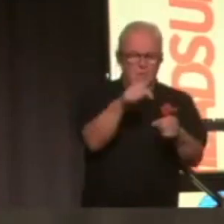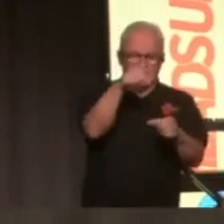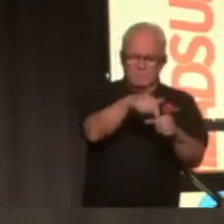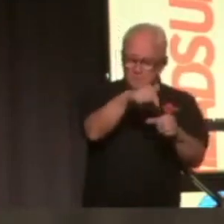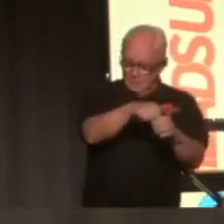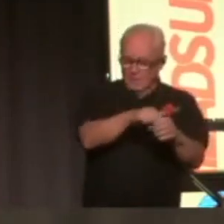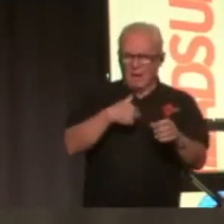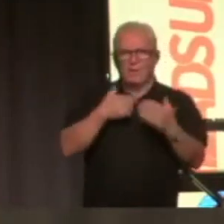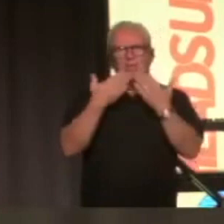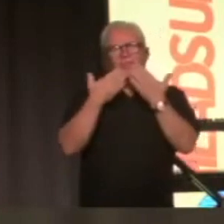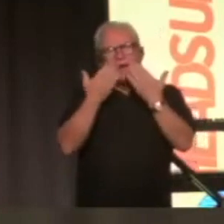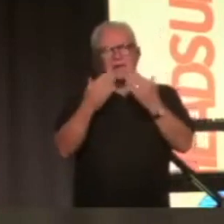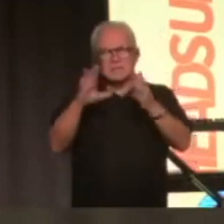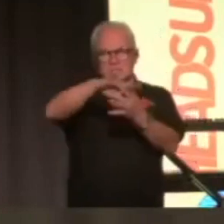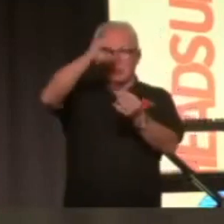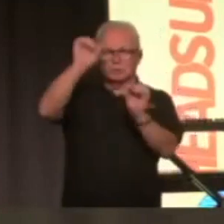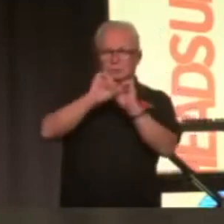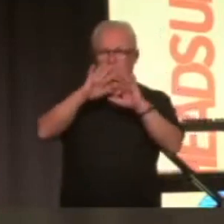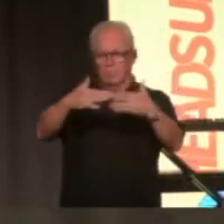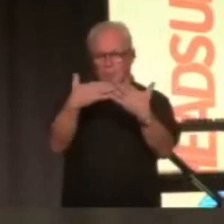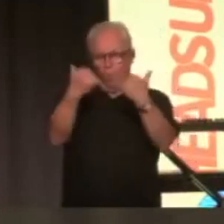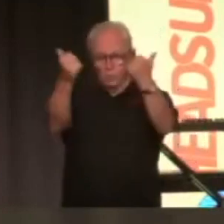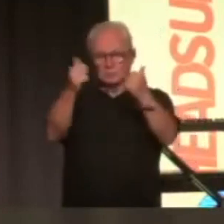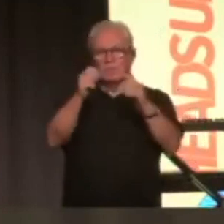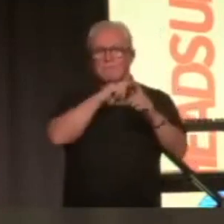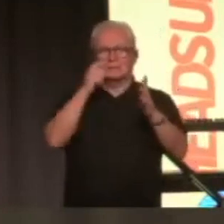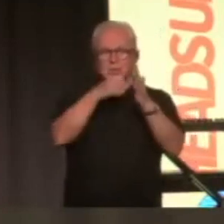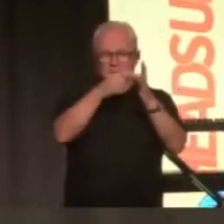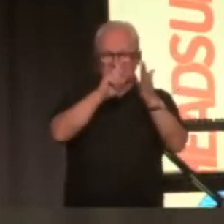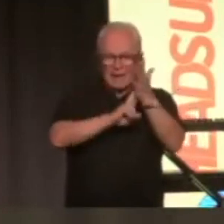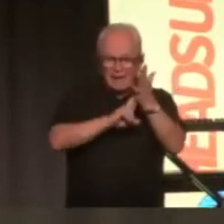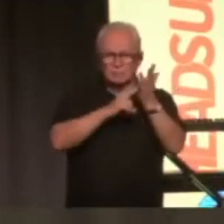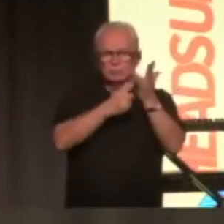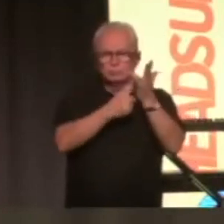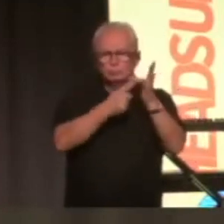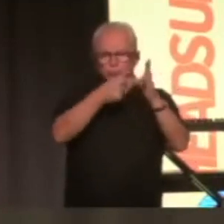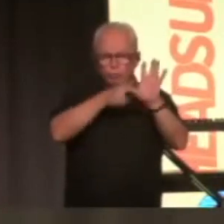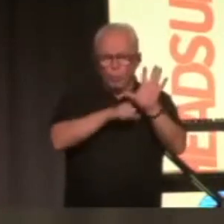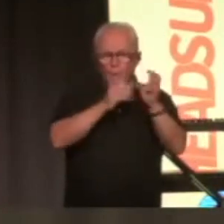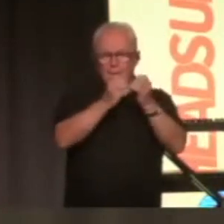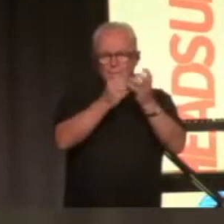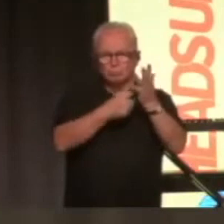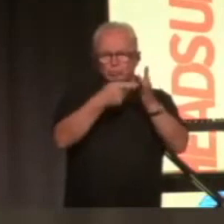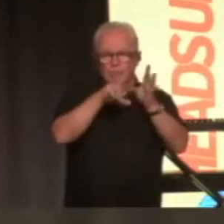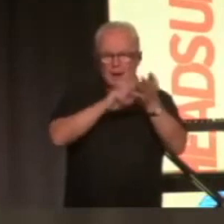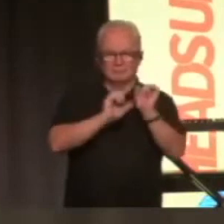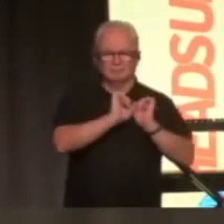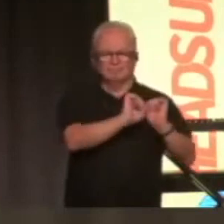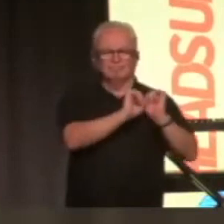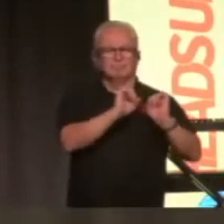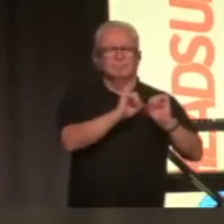the spiritual board, Pastor Ken especially, Pastor Roy and Pastor Brian, for their support and